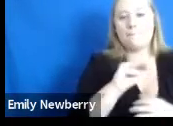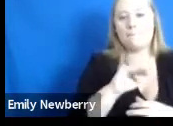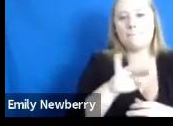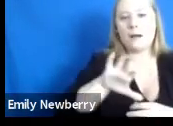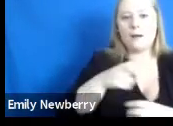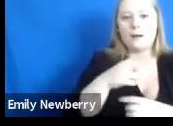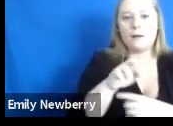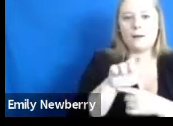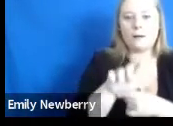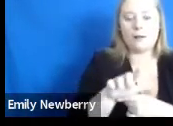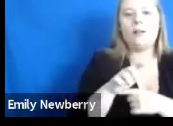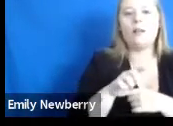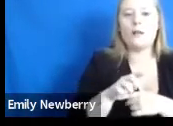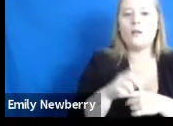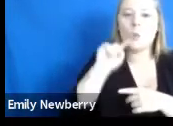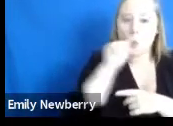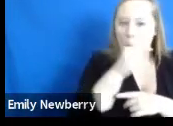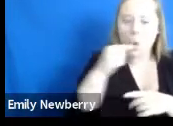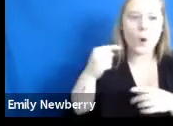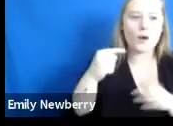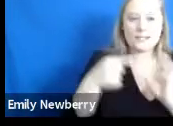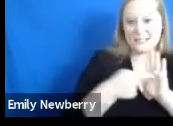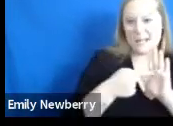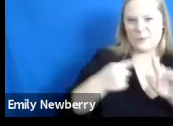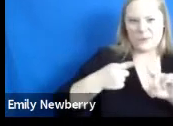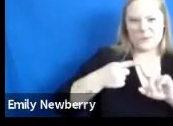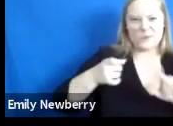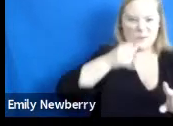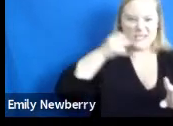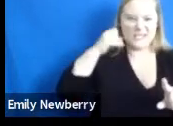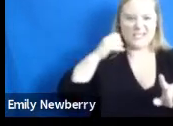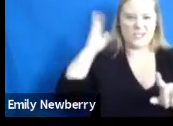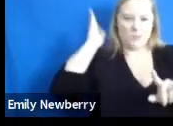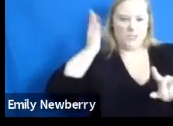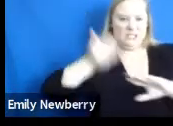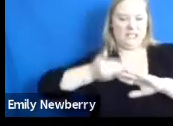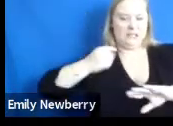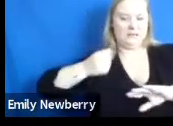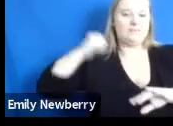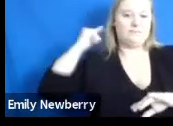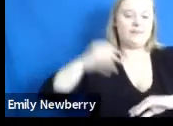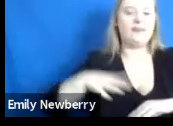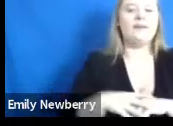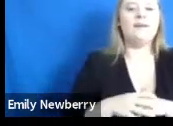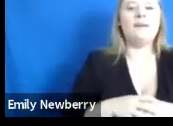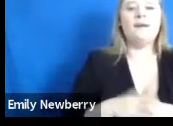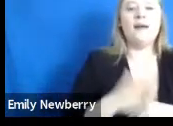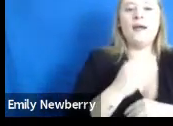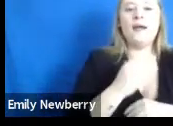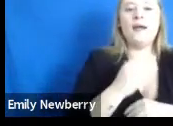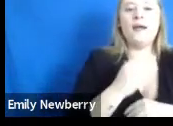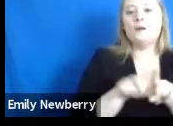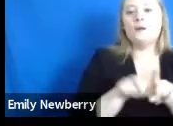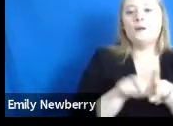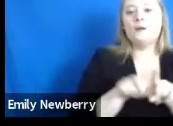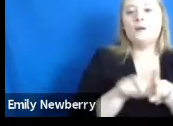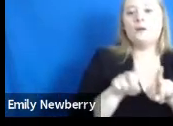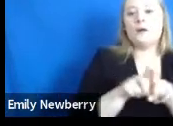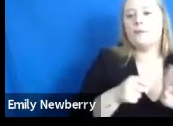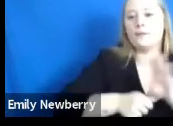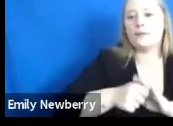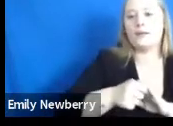monitoring the corn samples who presented yesterday. And undergrads who have been helpful in the lab.